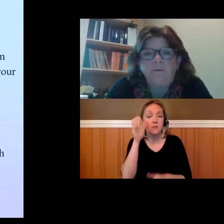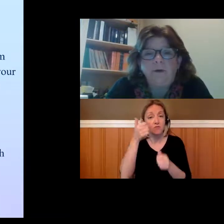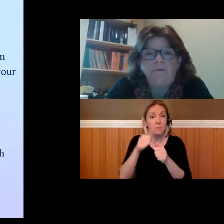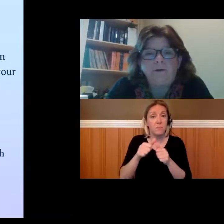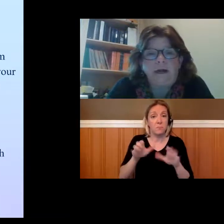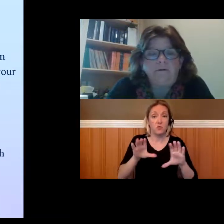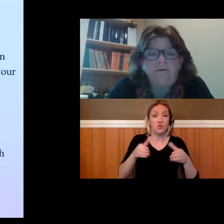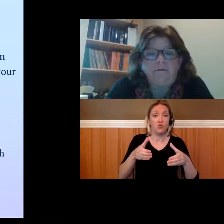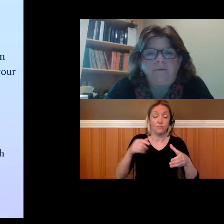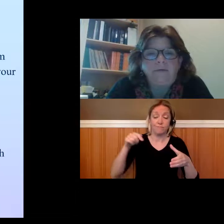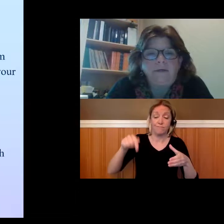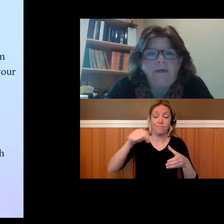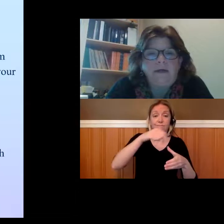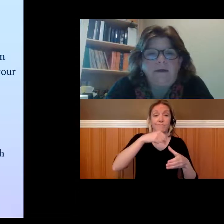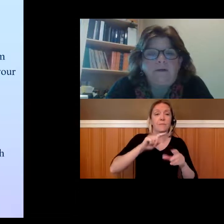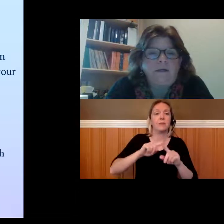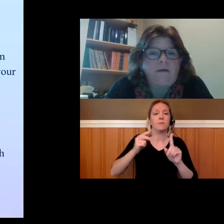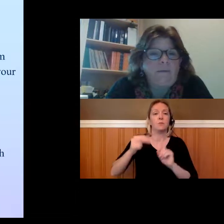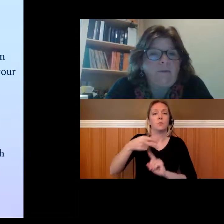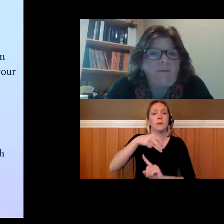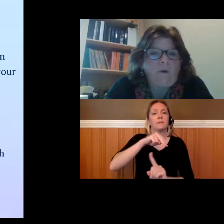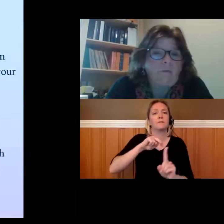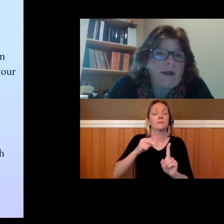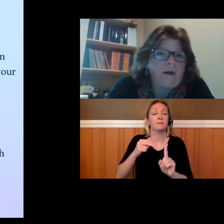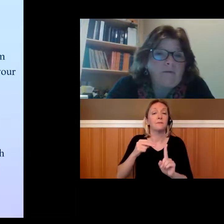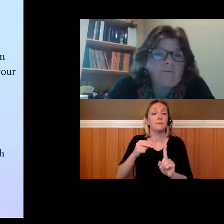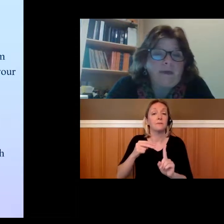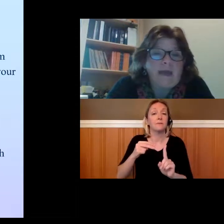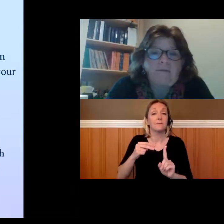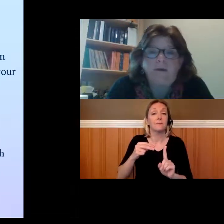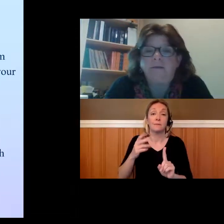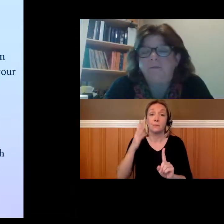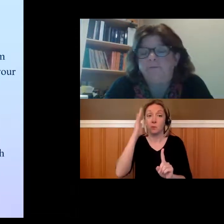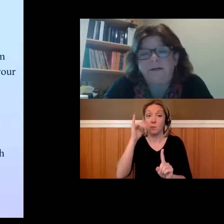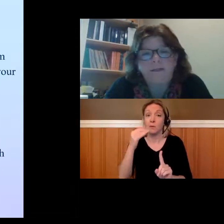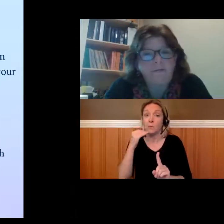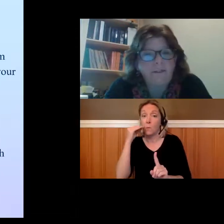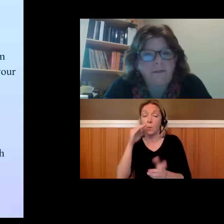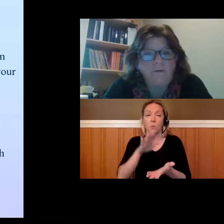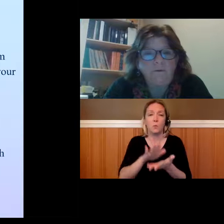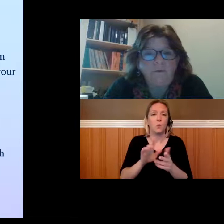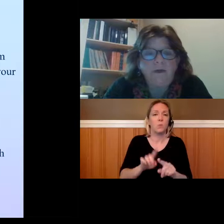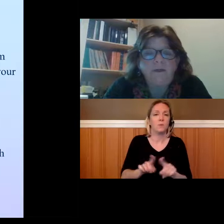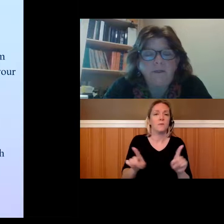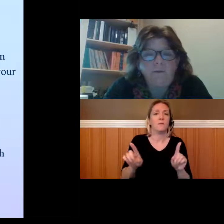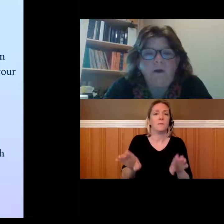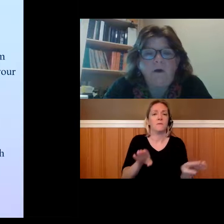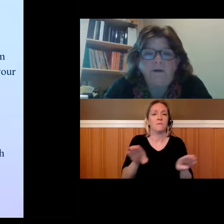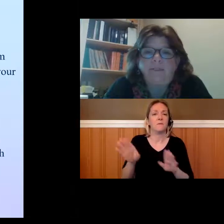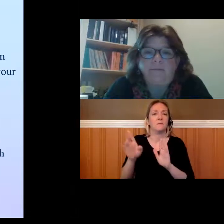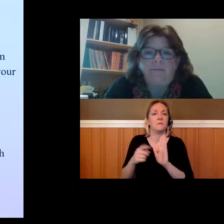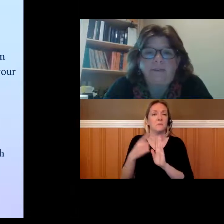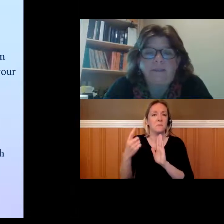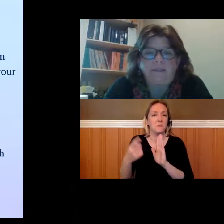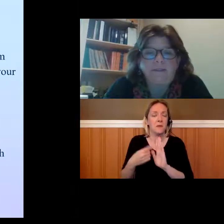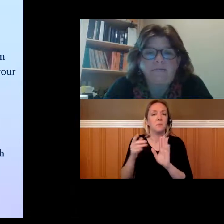child. Your child may be one way at home and may be very different at school. So we want all your team members to listen,